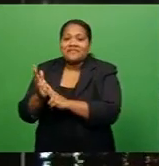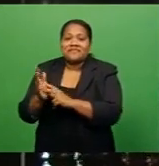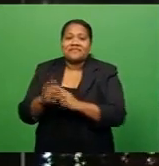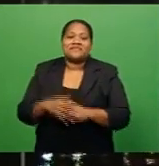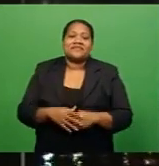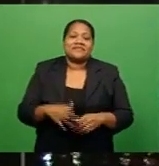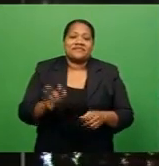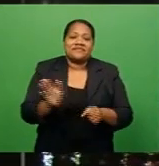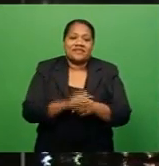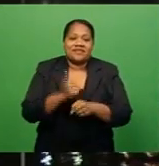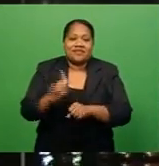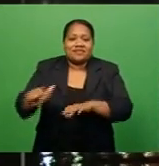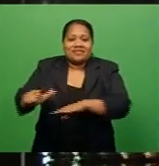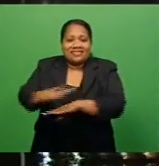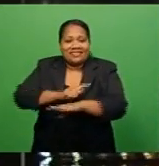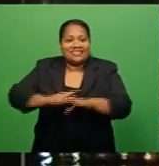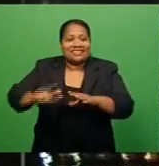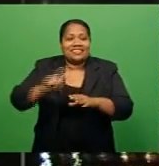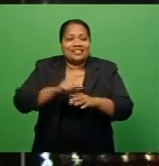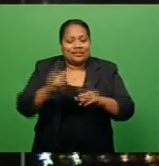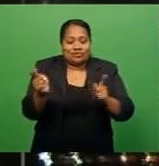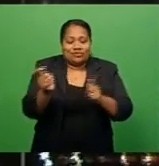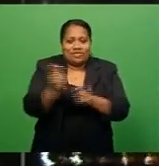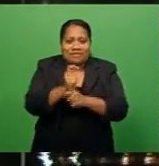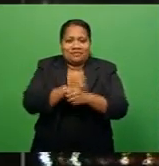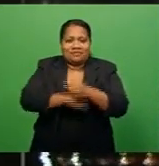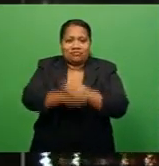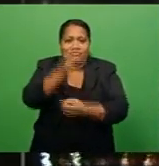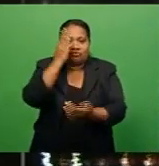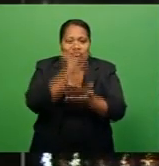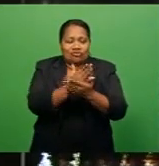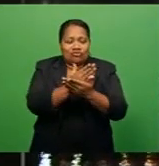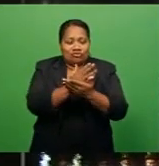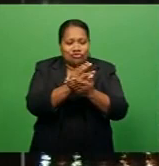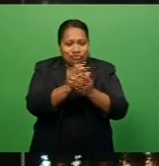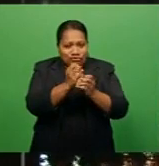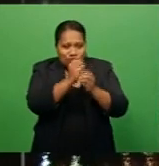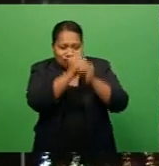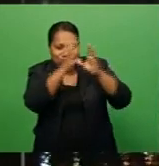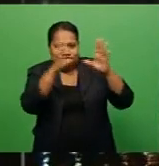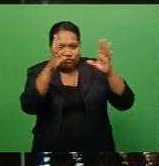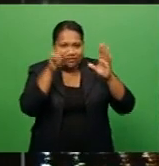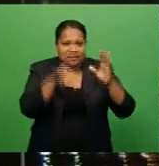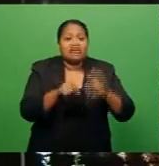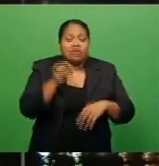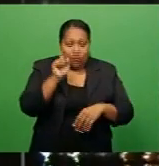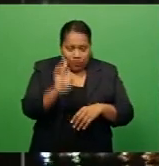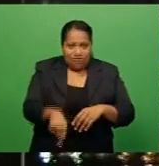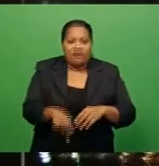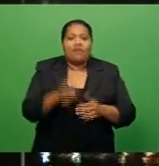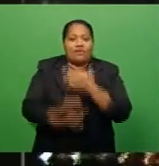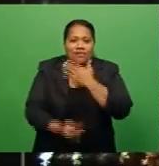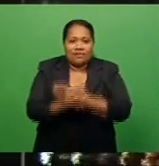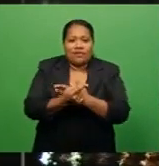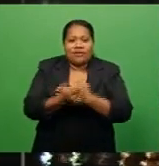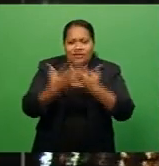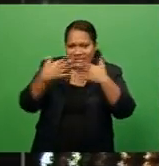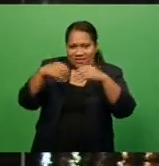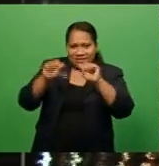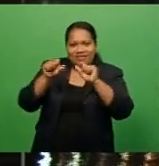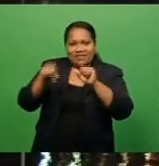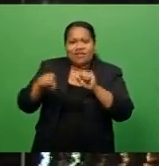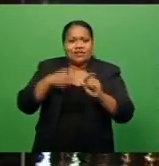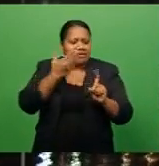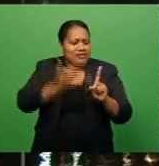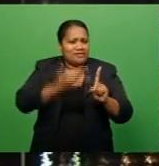that dream into a reality. This is the key to success for Tebita Kotoila Kemba, a prominent farmer